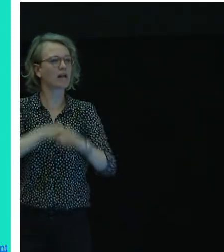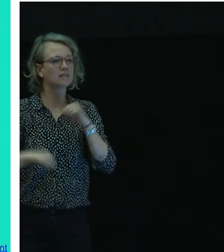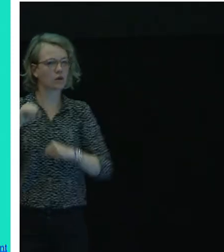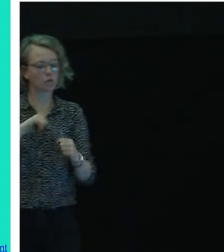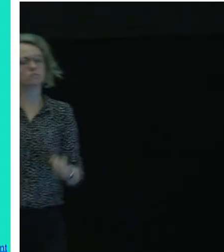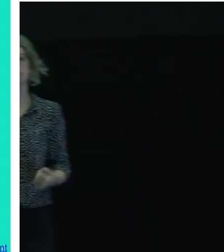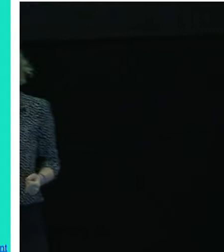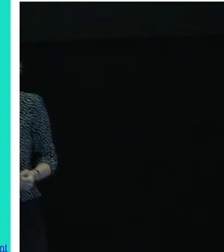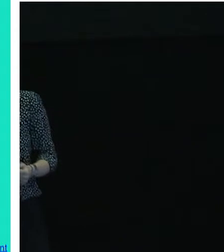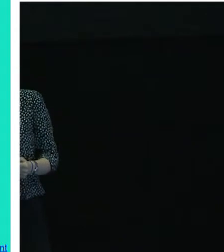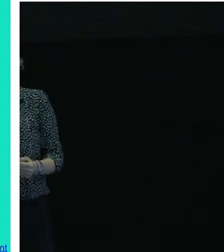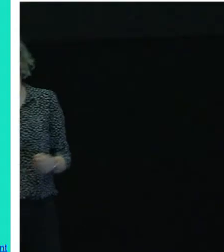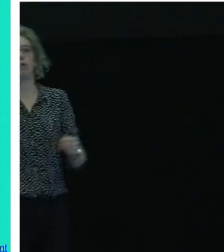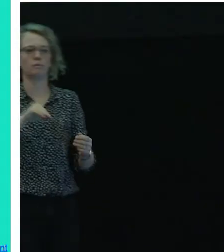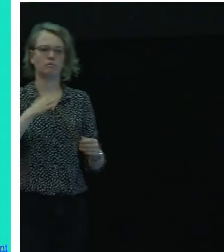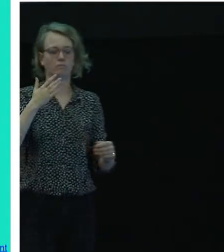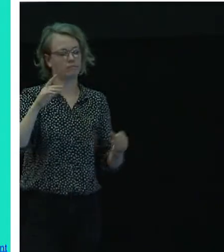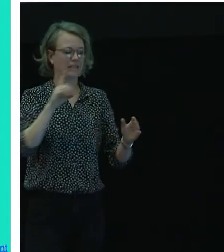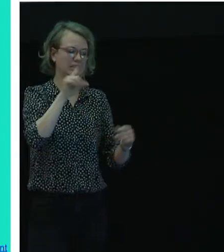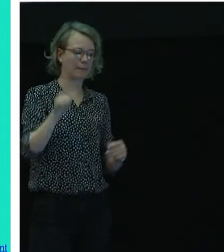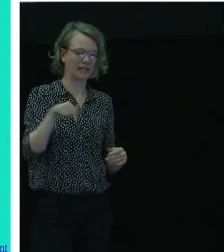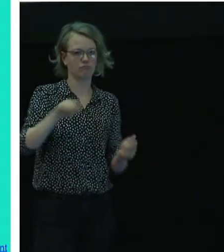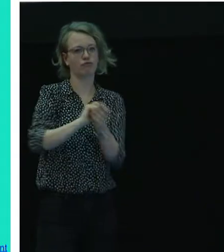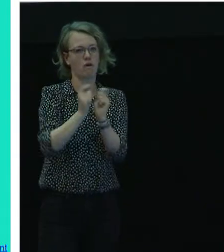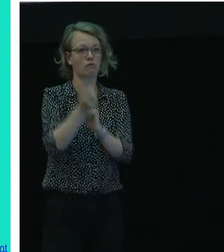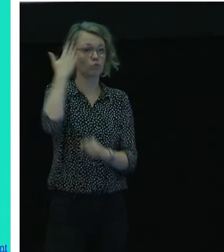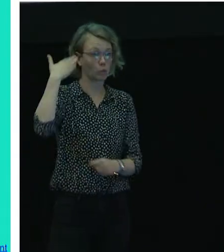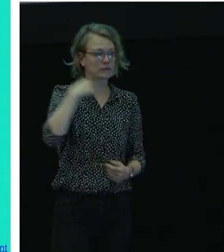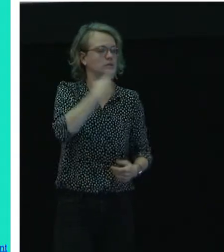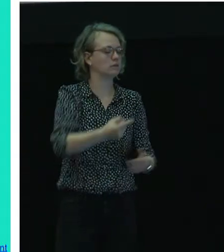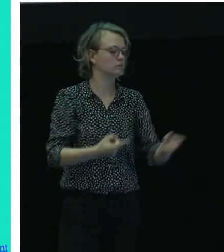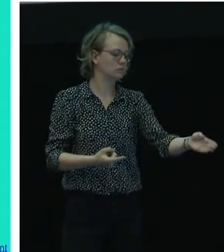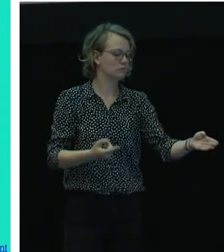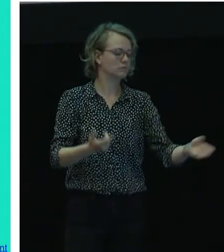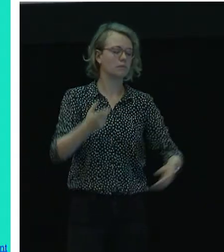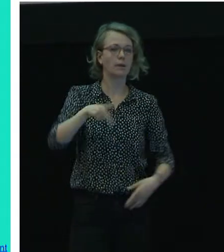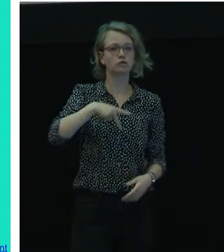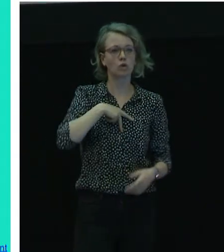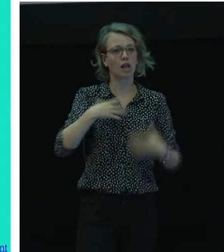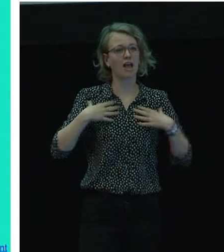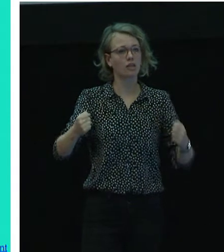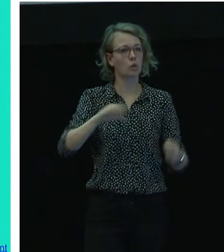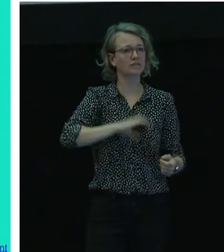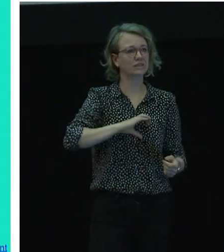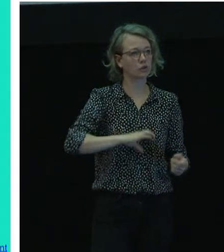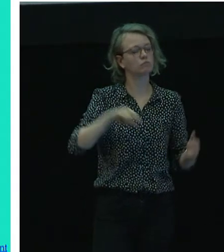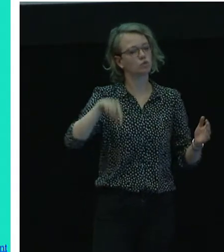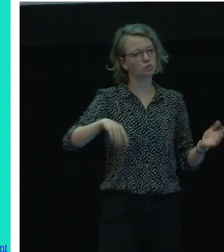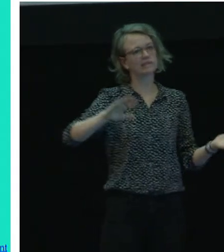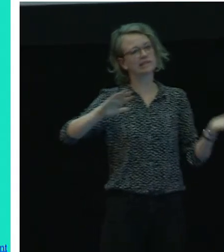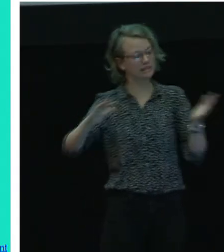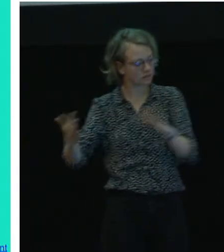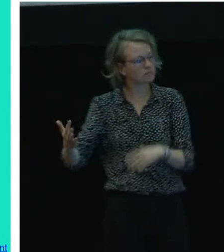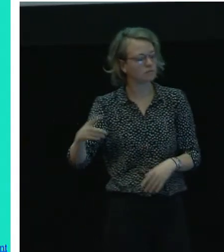The World Health Organization used to have a vision on a perspective on disability that